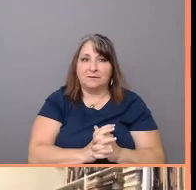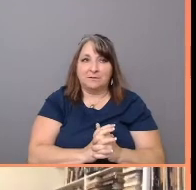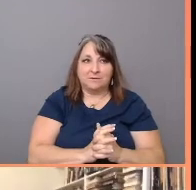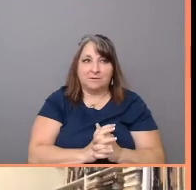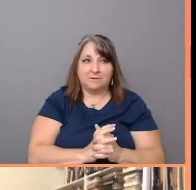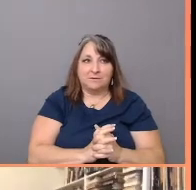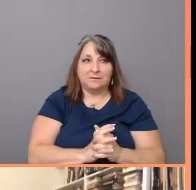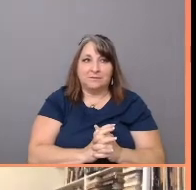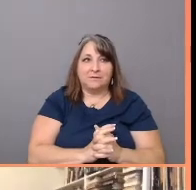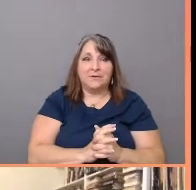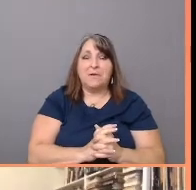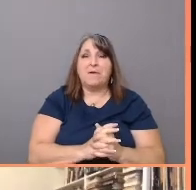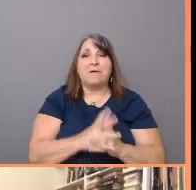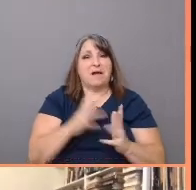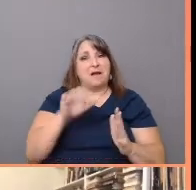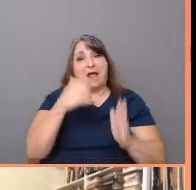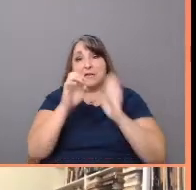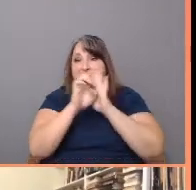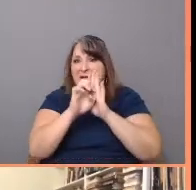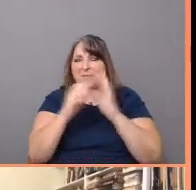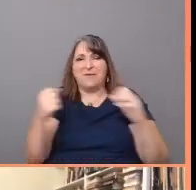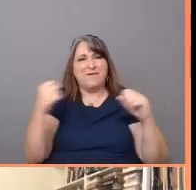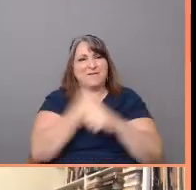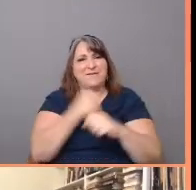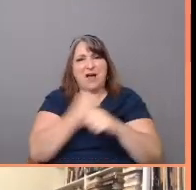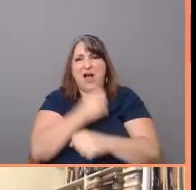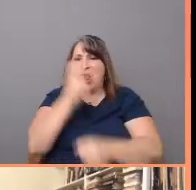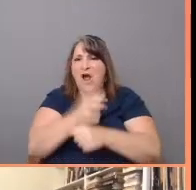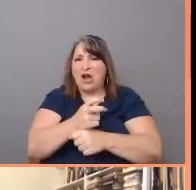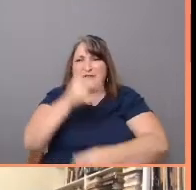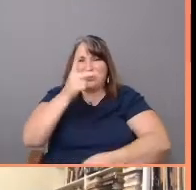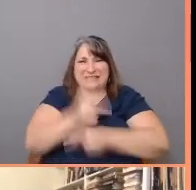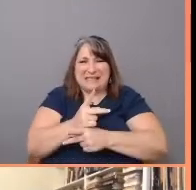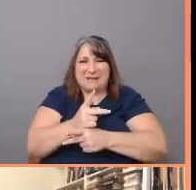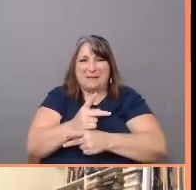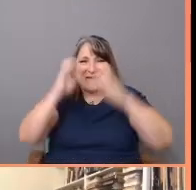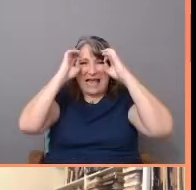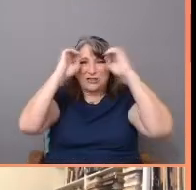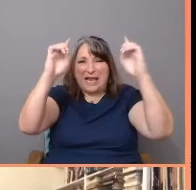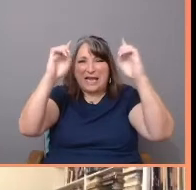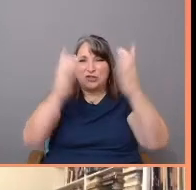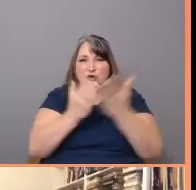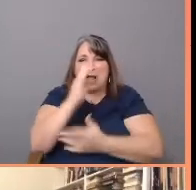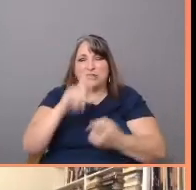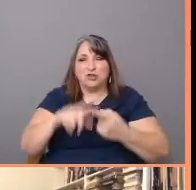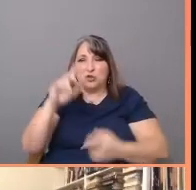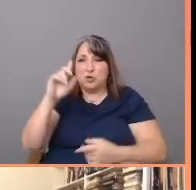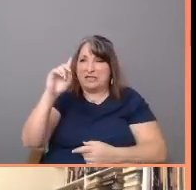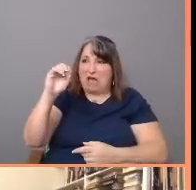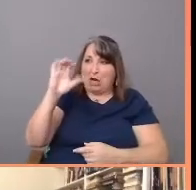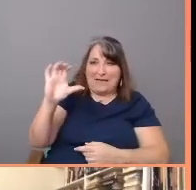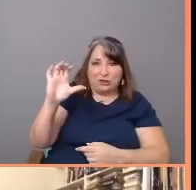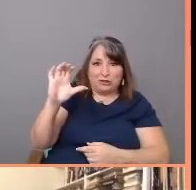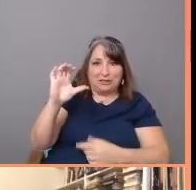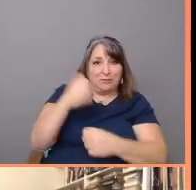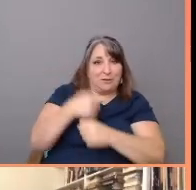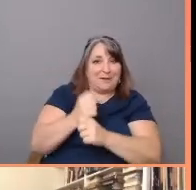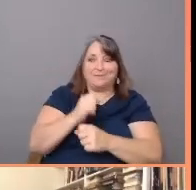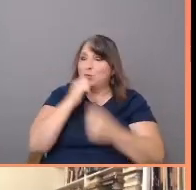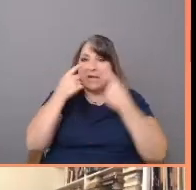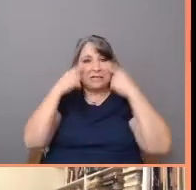fought hard to get retain the educational rights to a documentary, and we were not